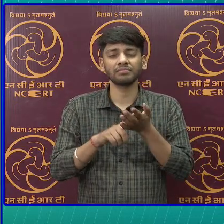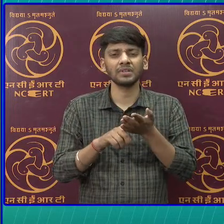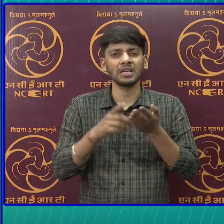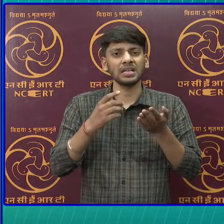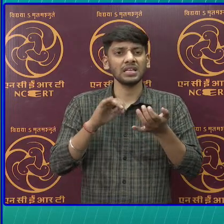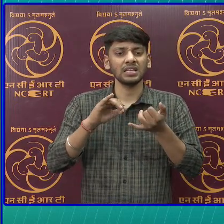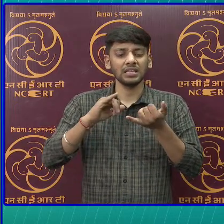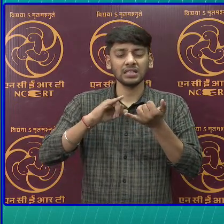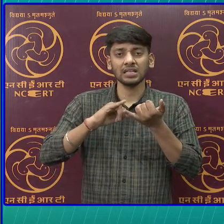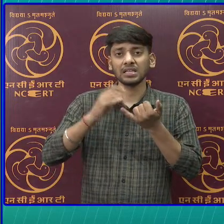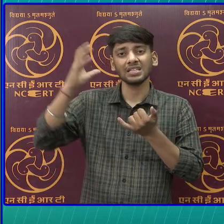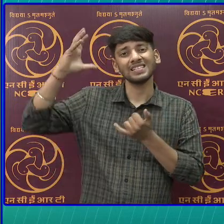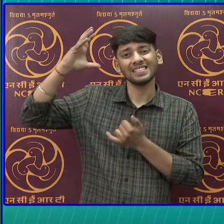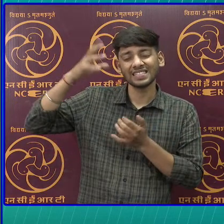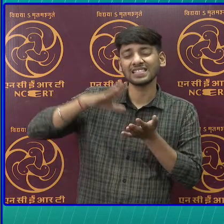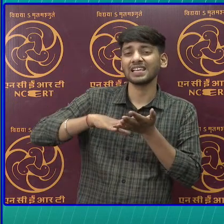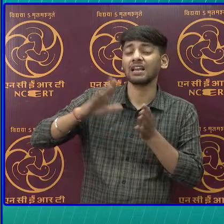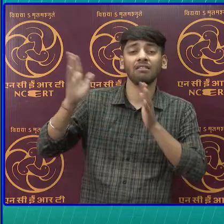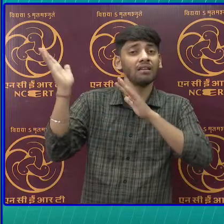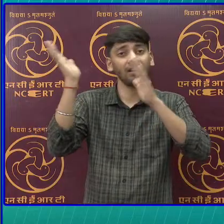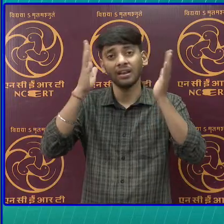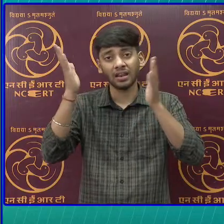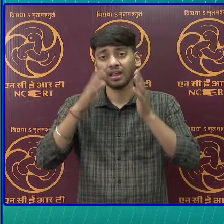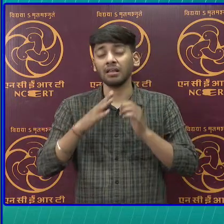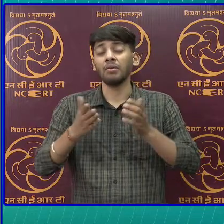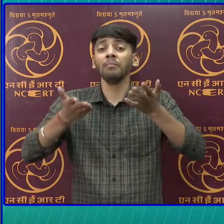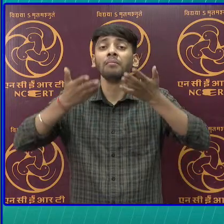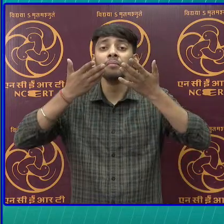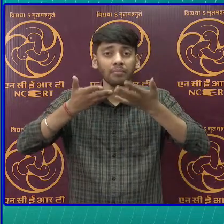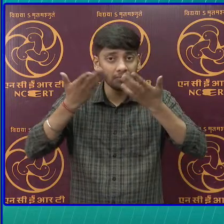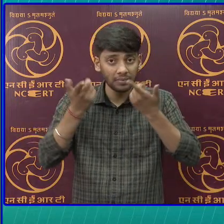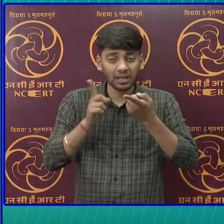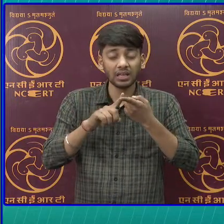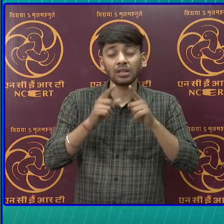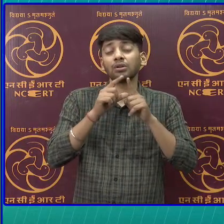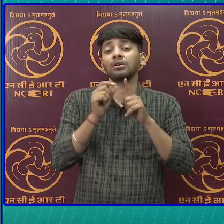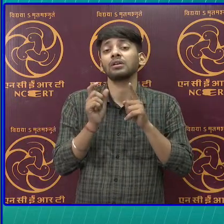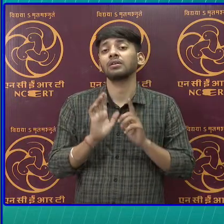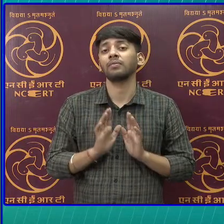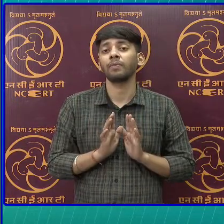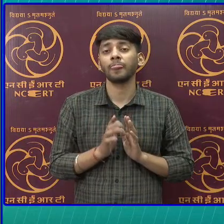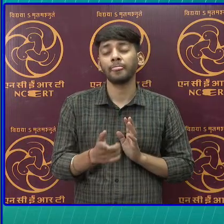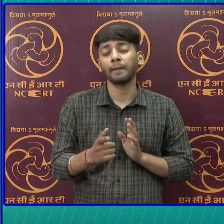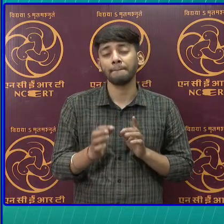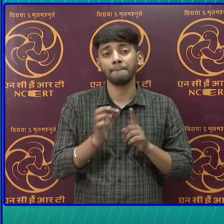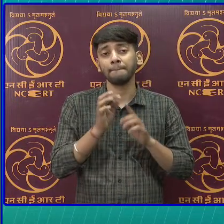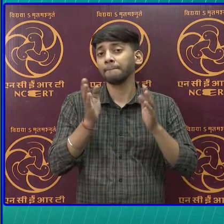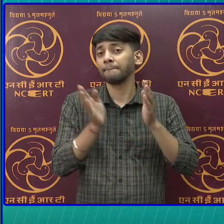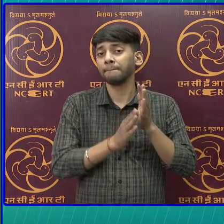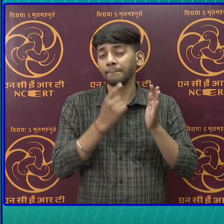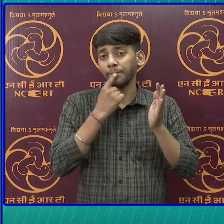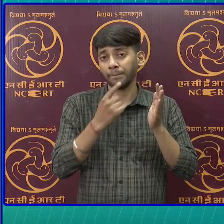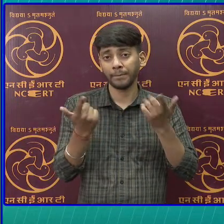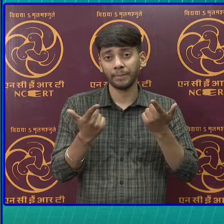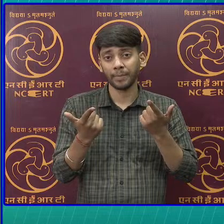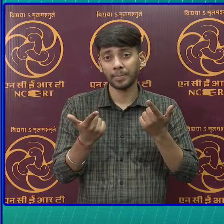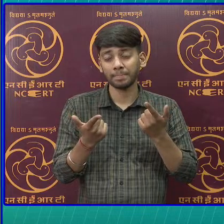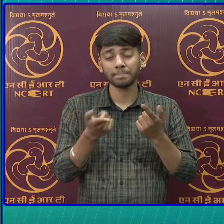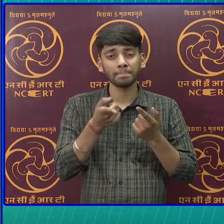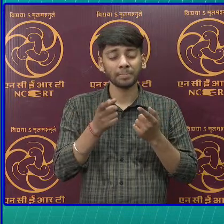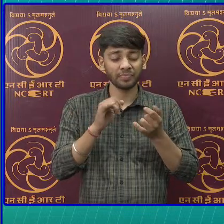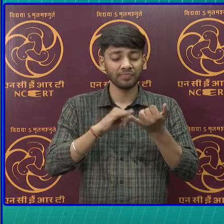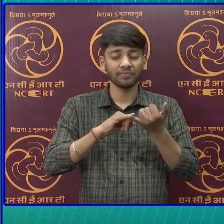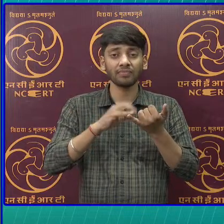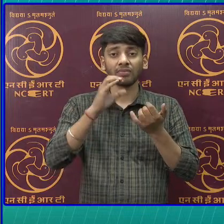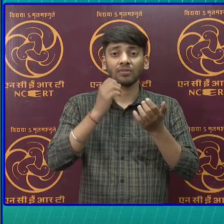air, browning, hardening, twisting, withering, and then it is done. So poet here says that then the matter of scorching